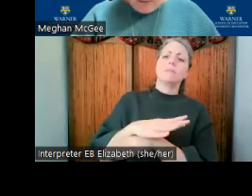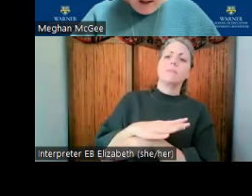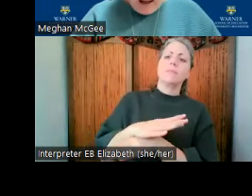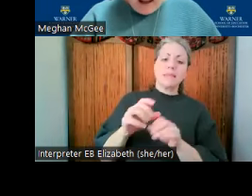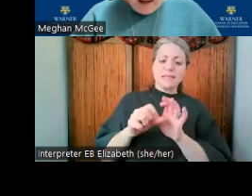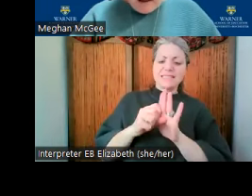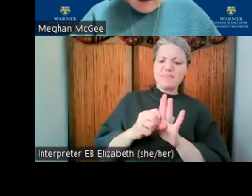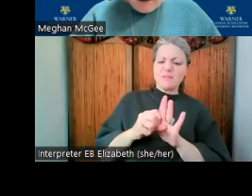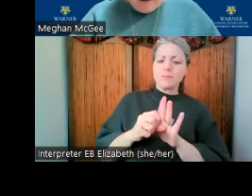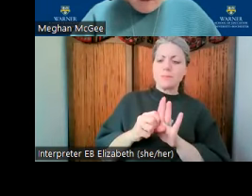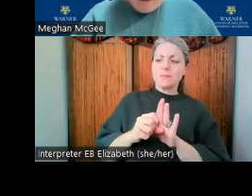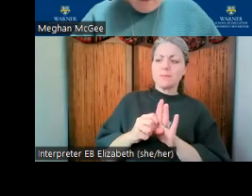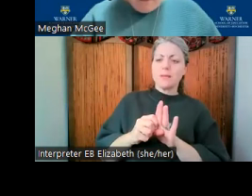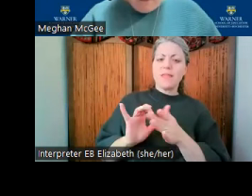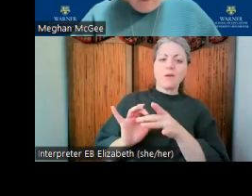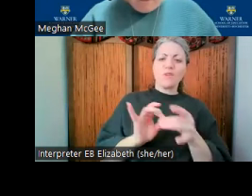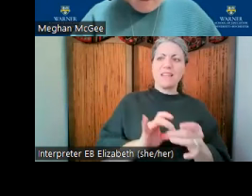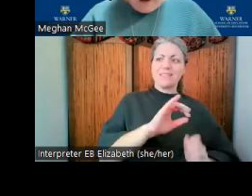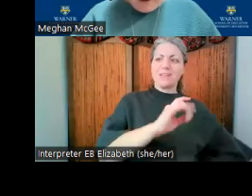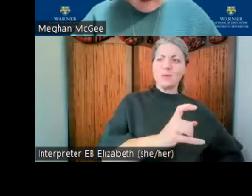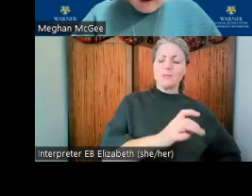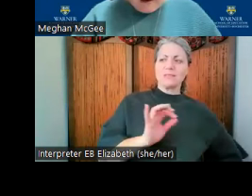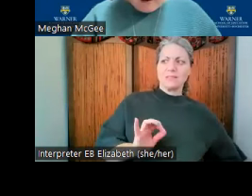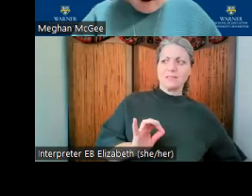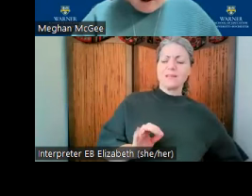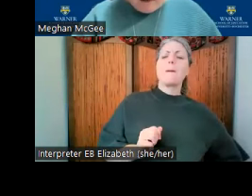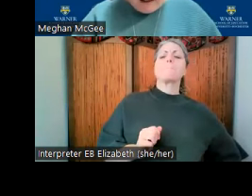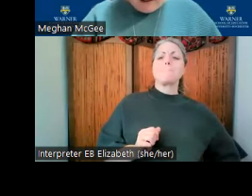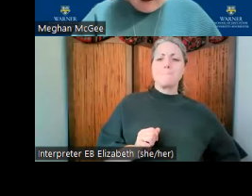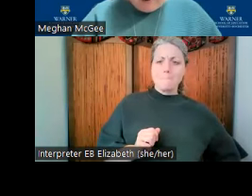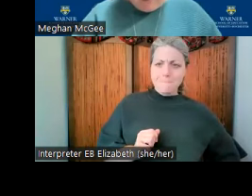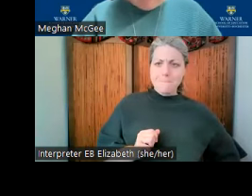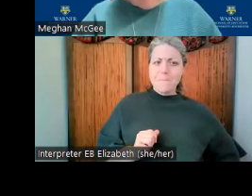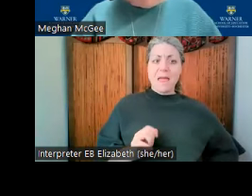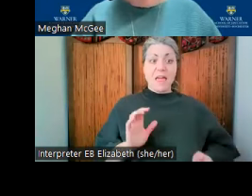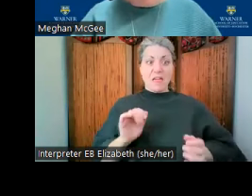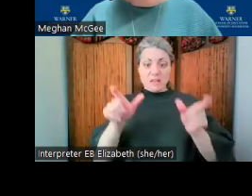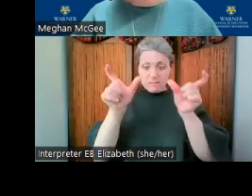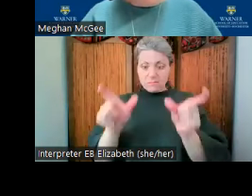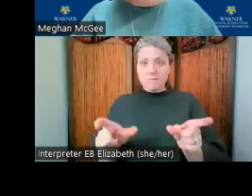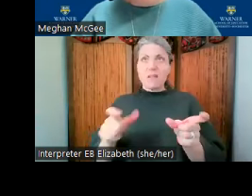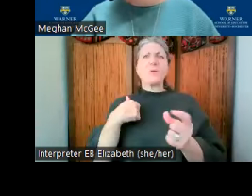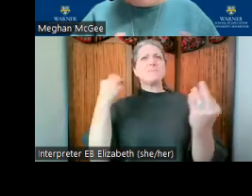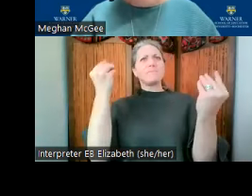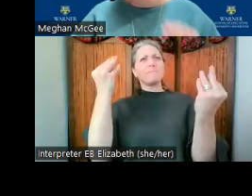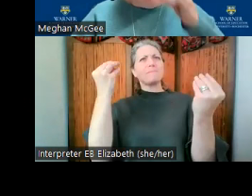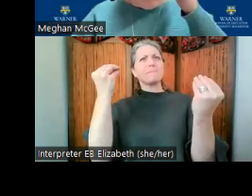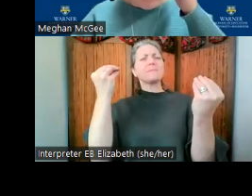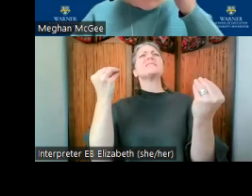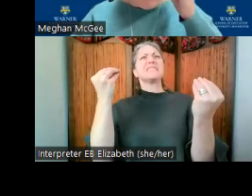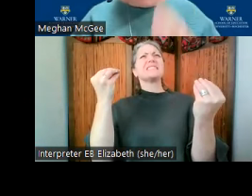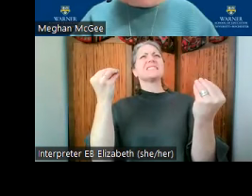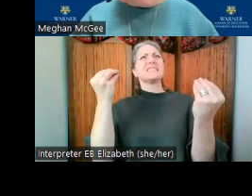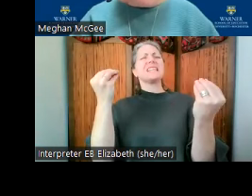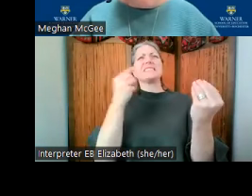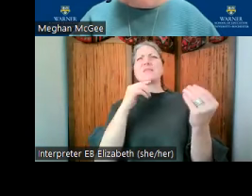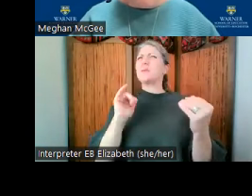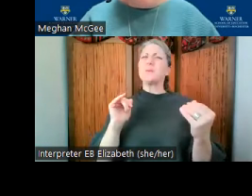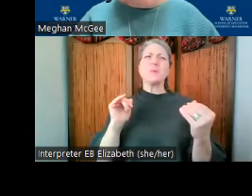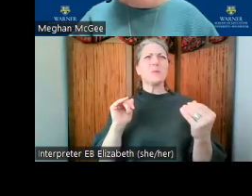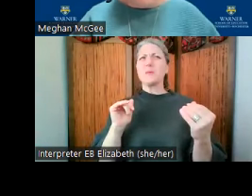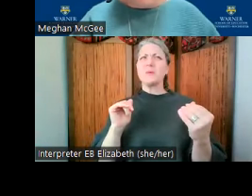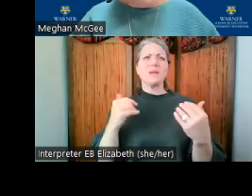though. And reflecting on all of this, I knew there had to be more to the picture for